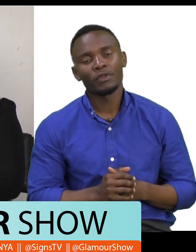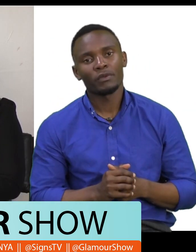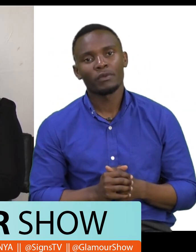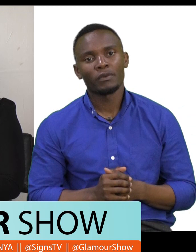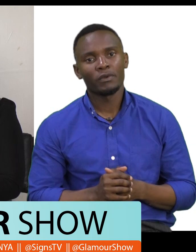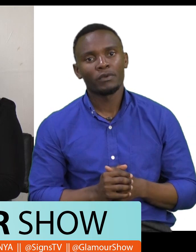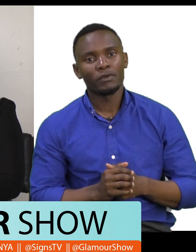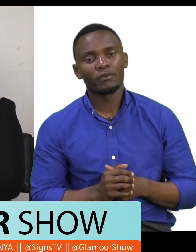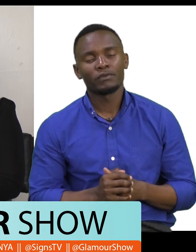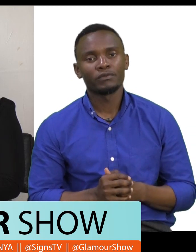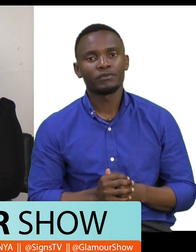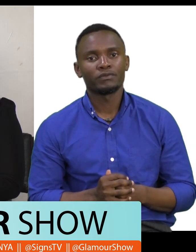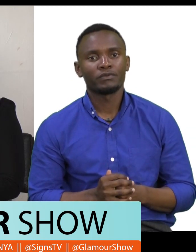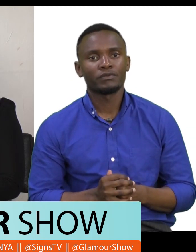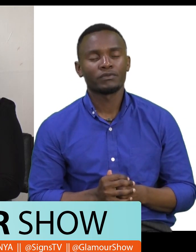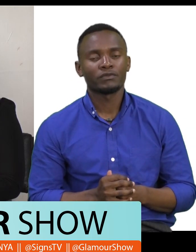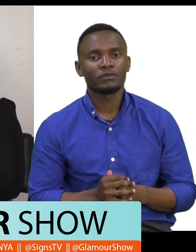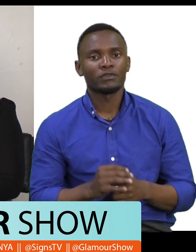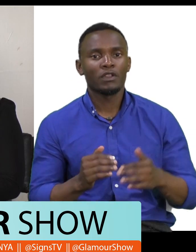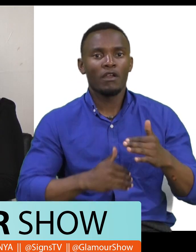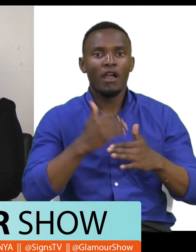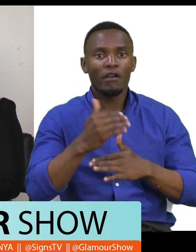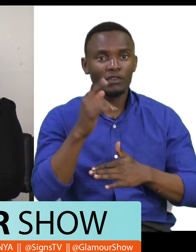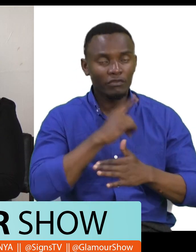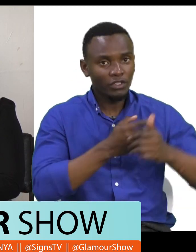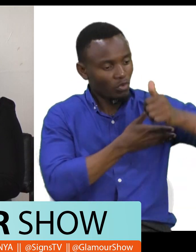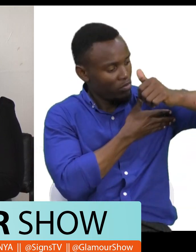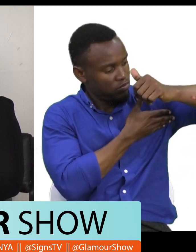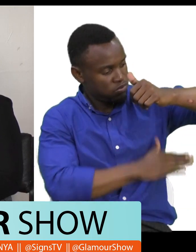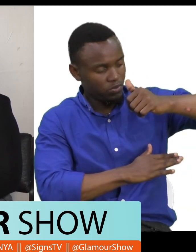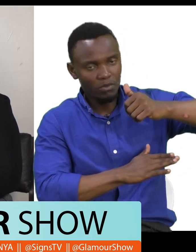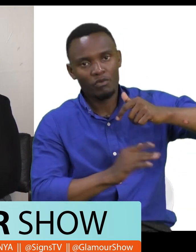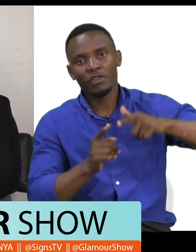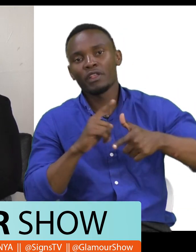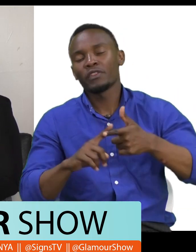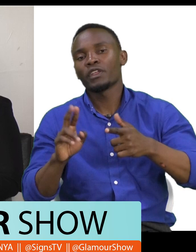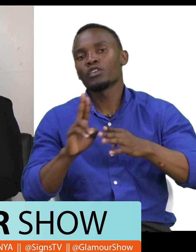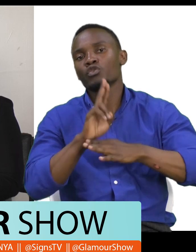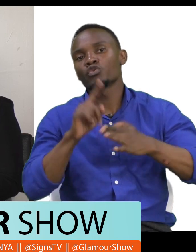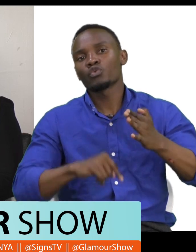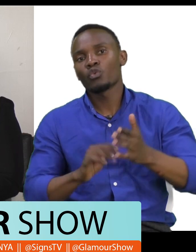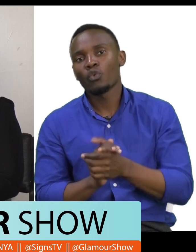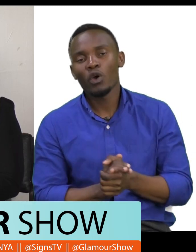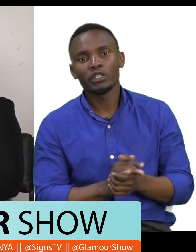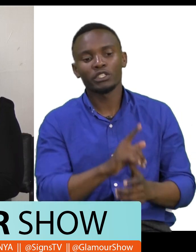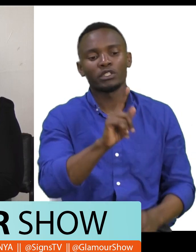that hair. So after that hair removal, you now